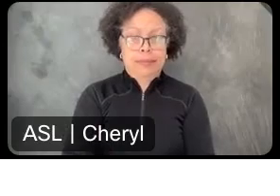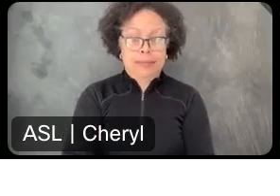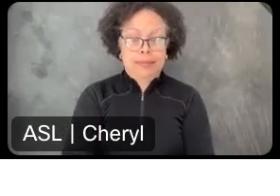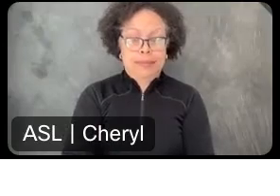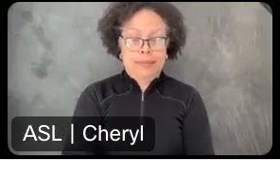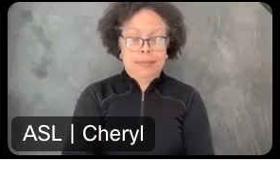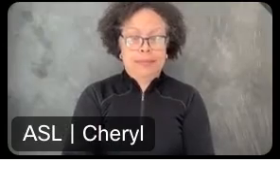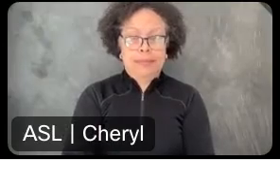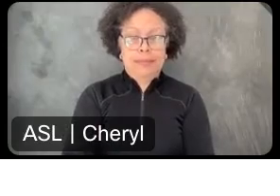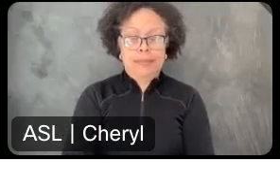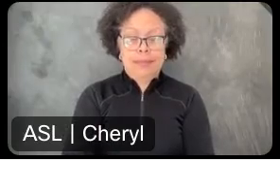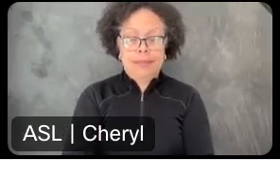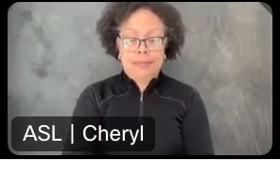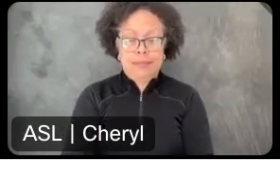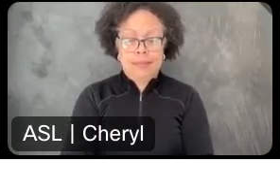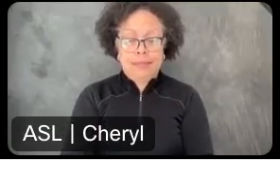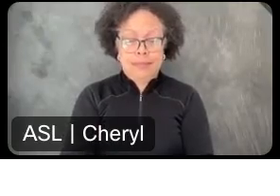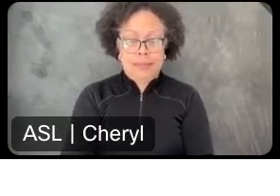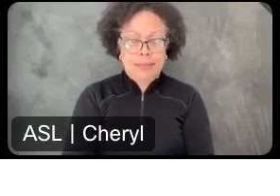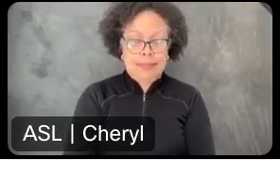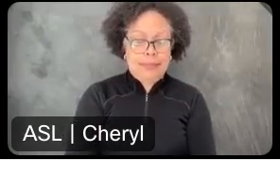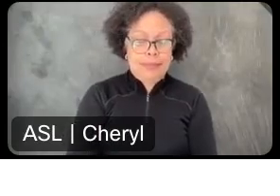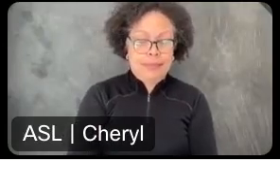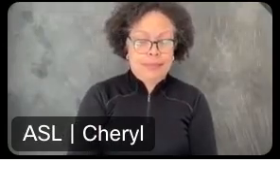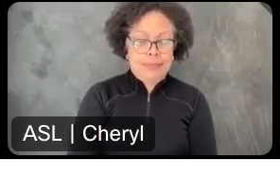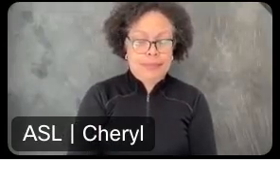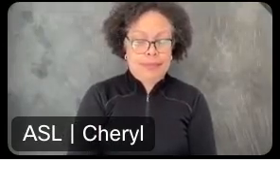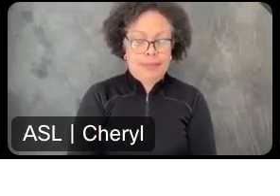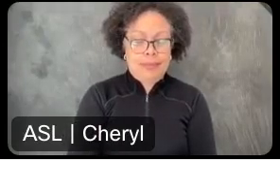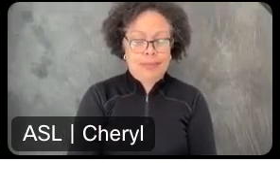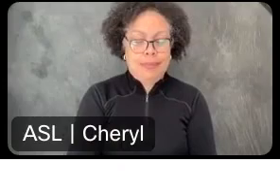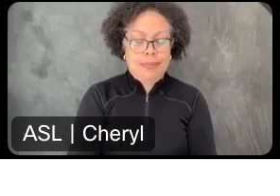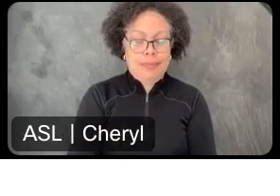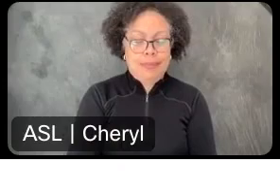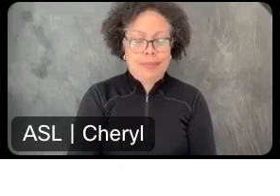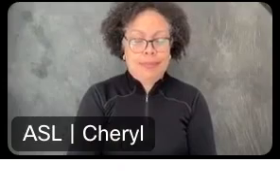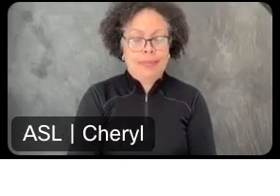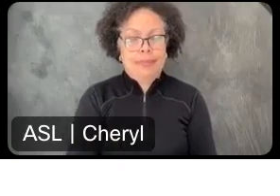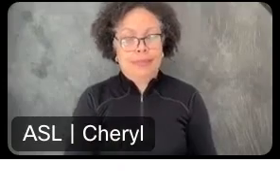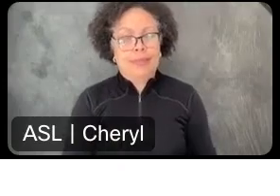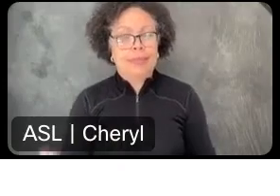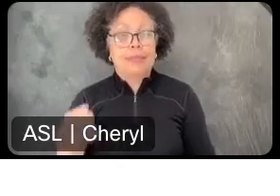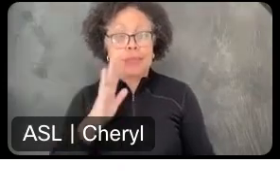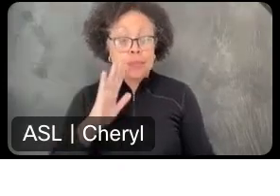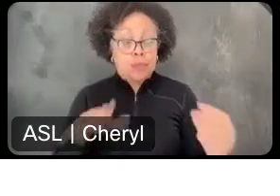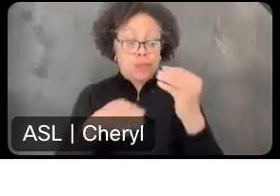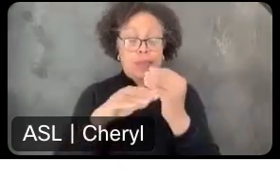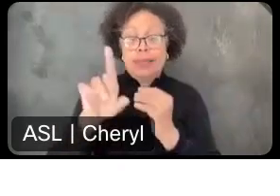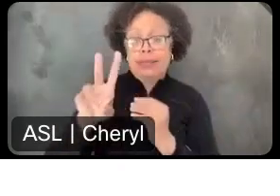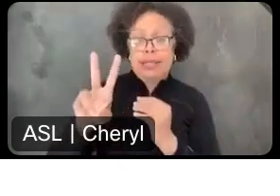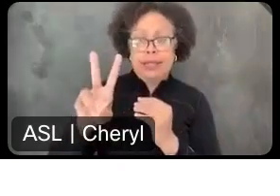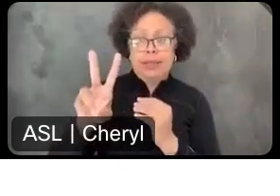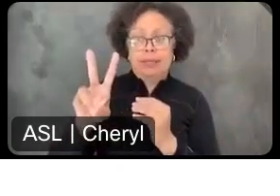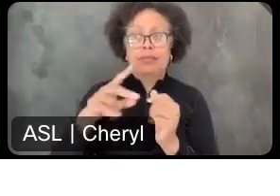To bring focus on the intersection of alternative perceptions and domestic violence, we want to remember